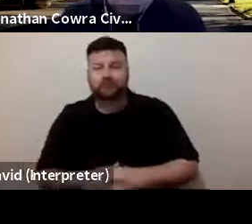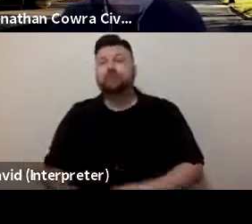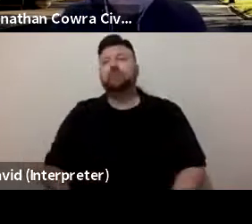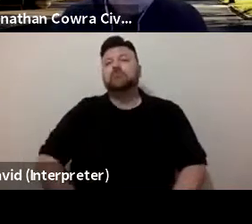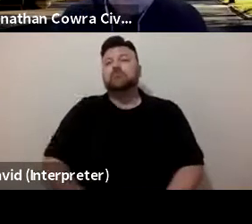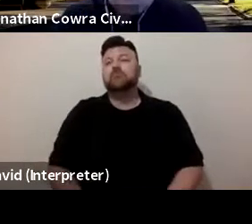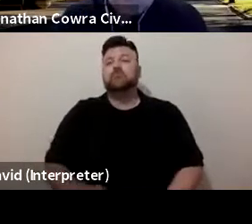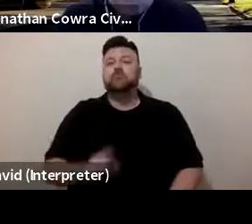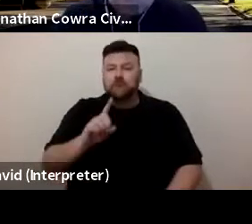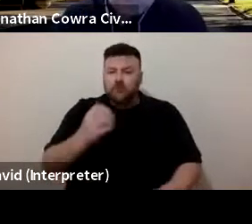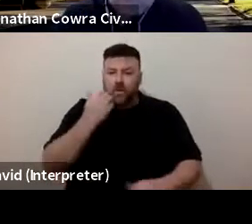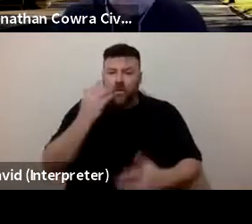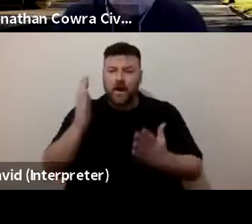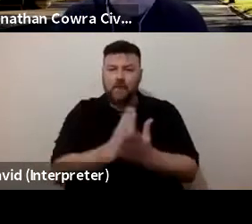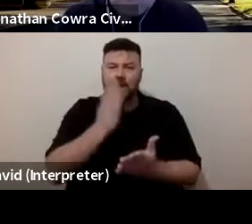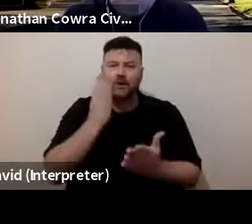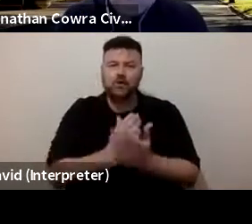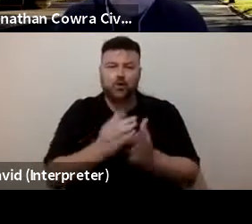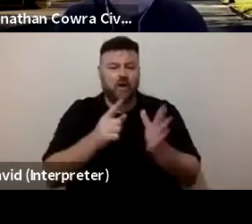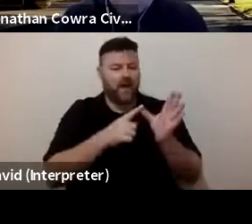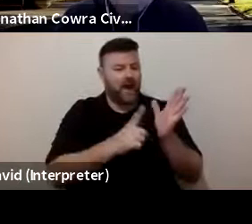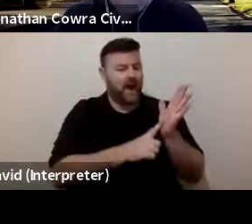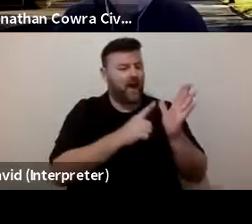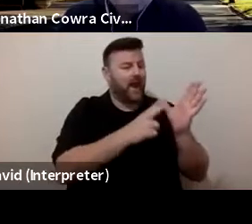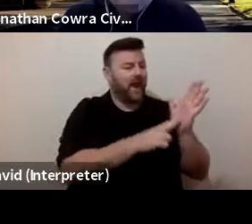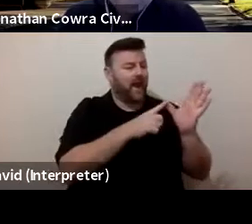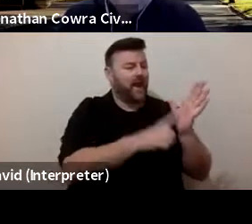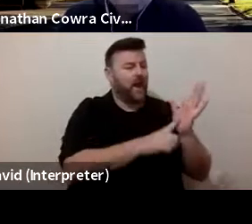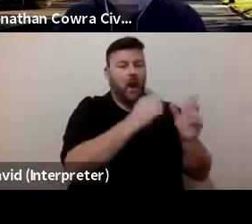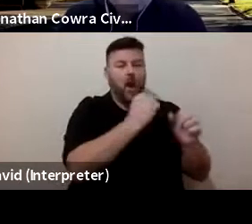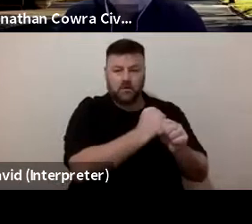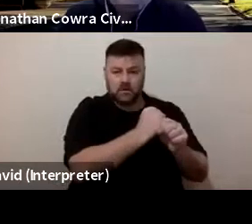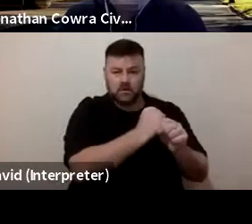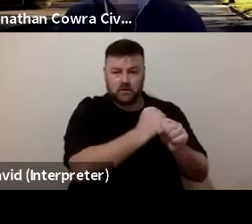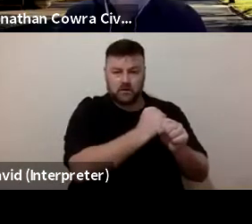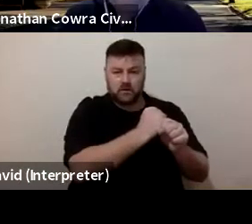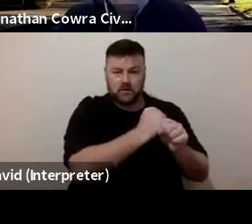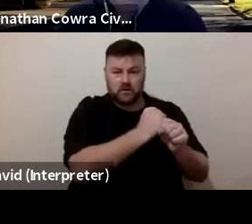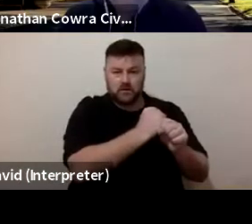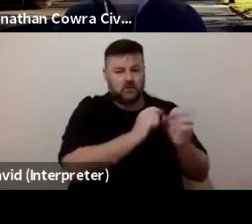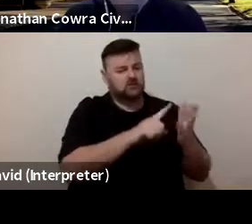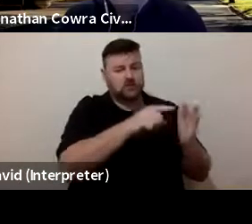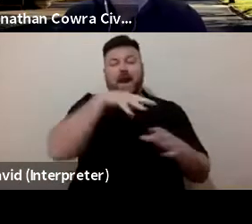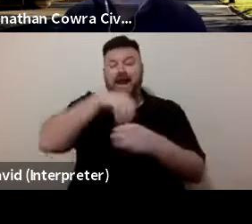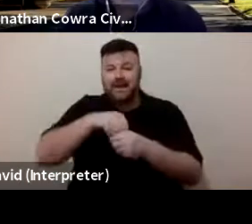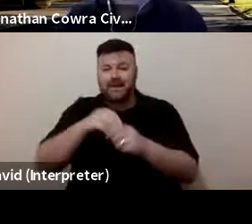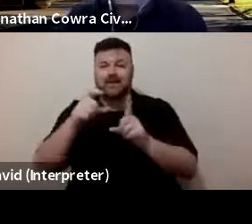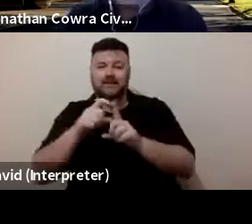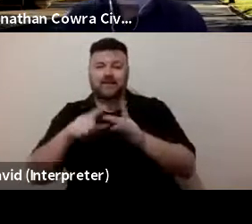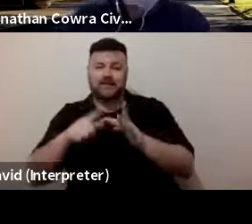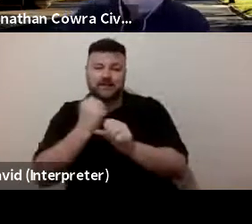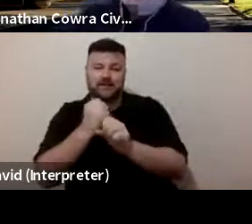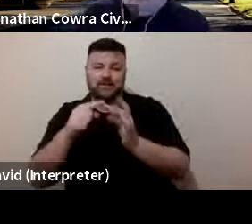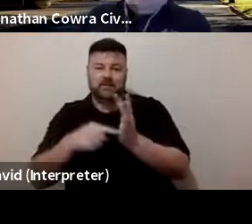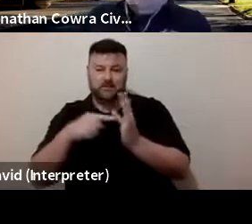was always making sure there was an analog in the digital. So as much as we wanted it to be natively digital, we found that the more